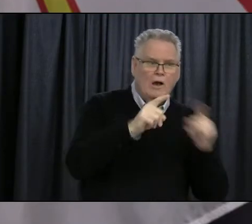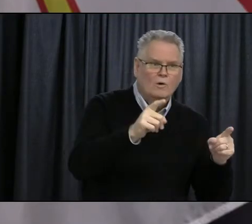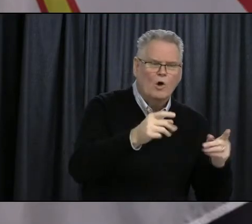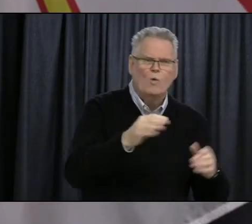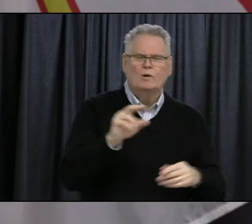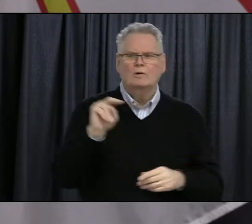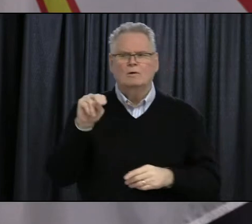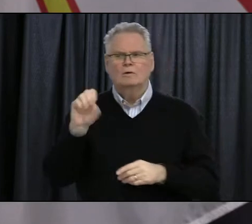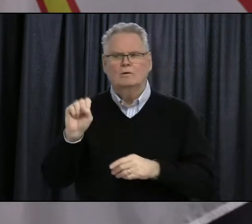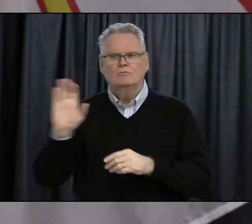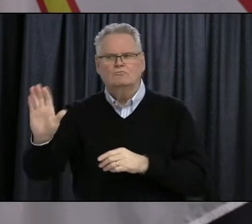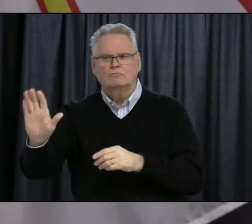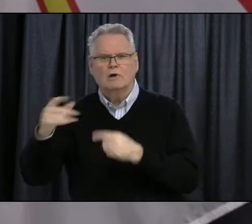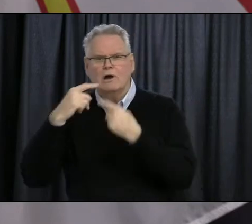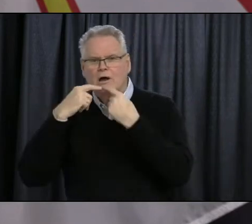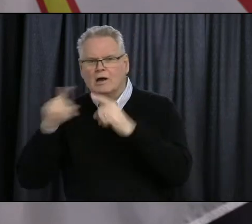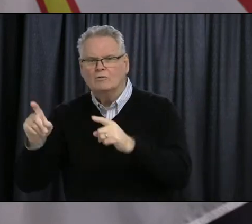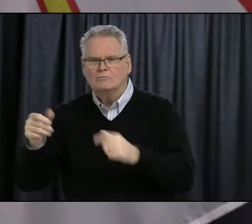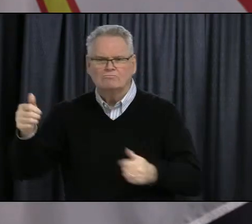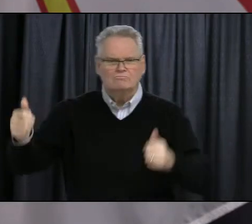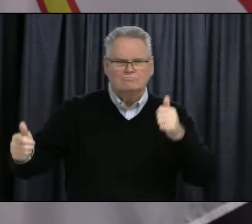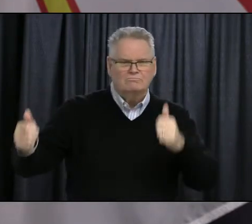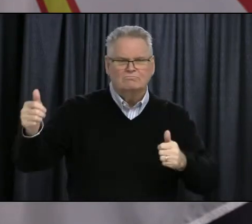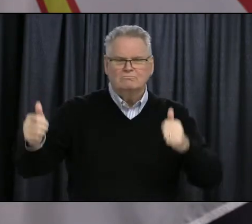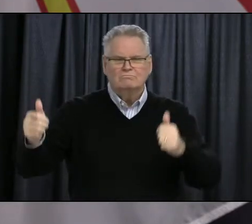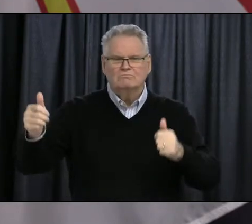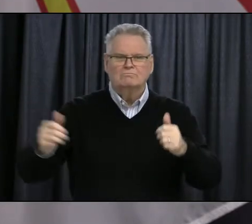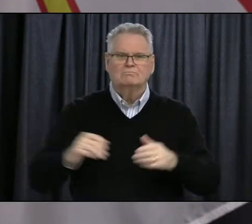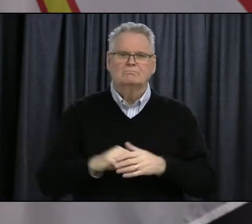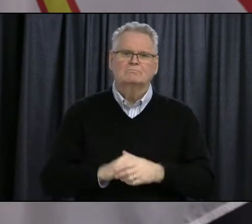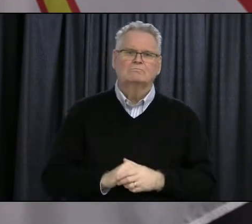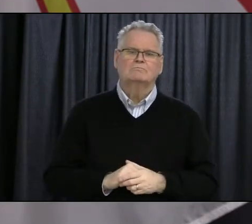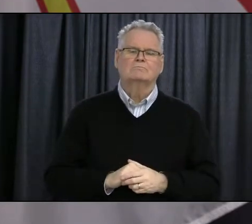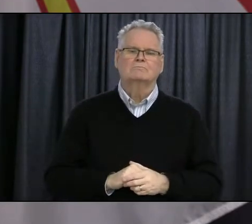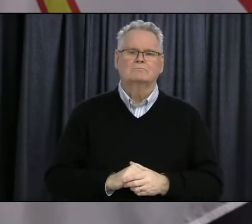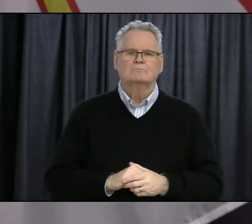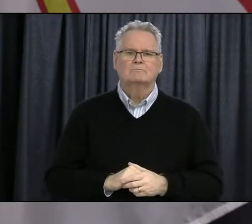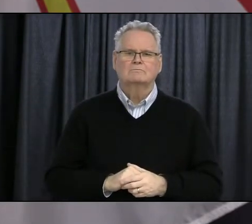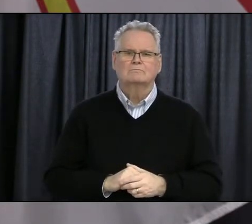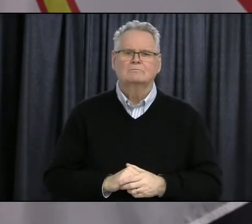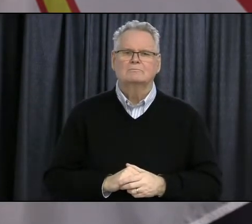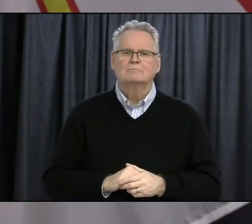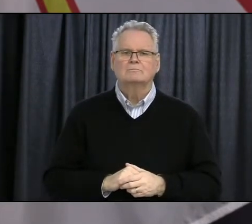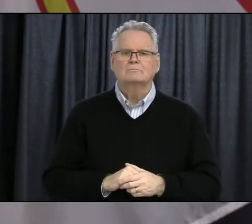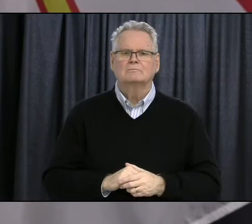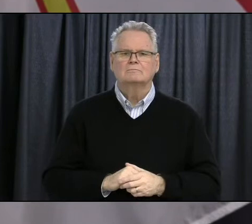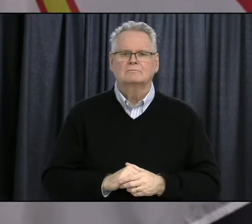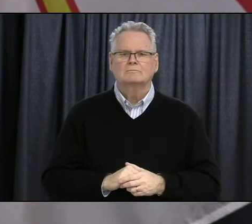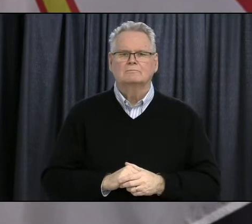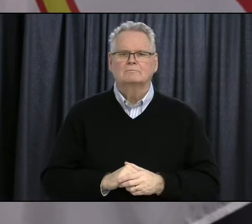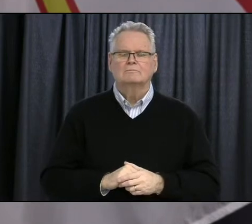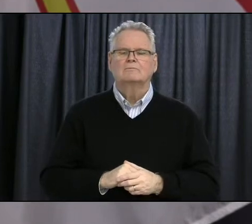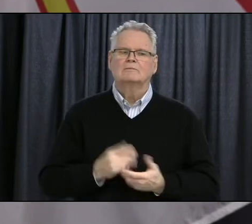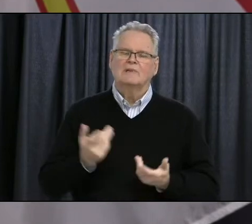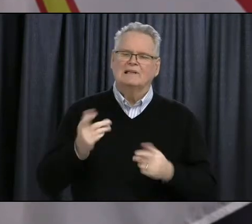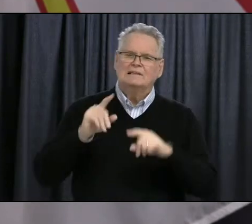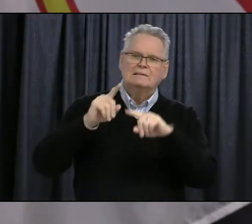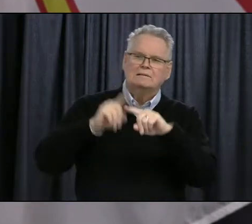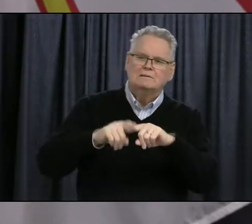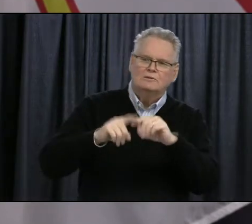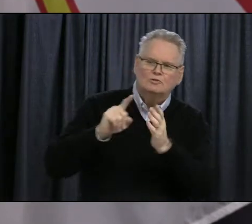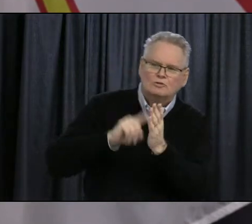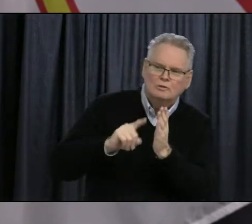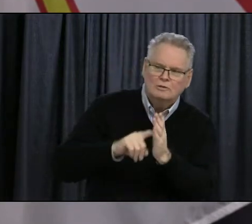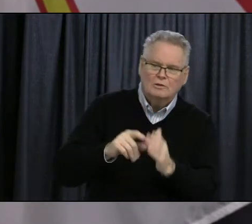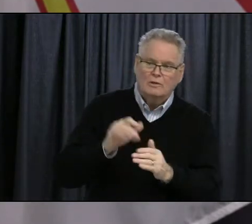of COVID will fall to the province where the person resides, and that's sort of a regular rule for